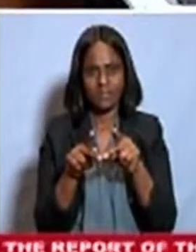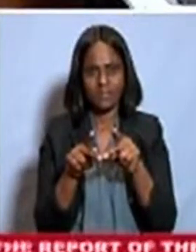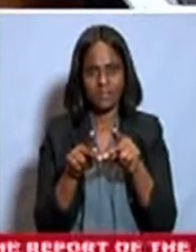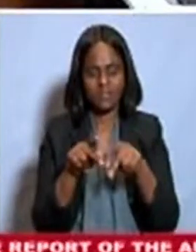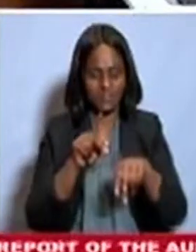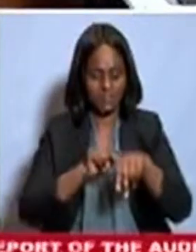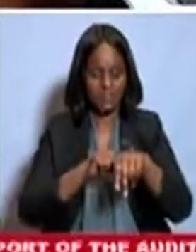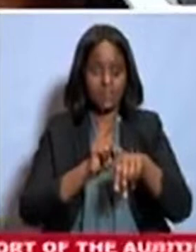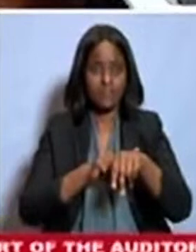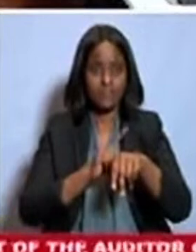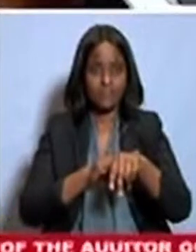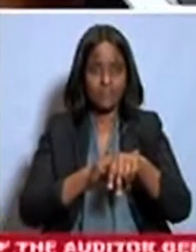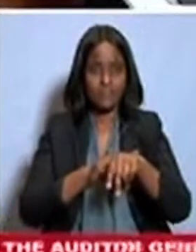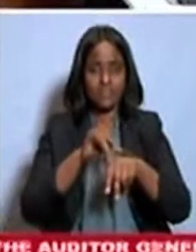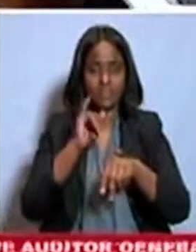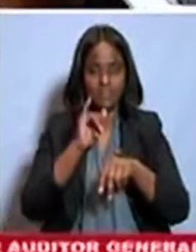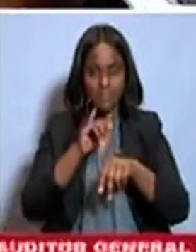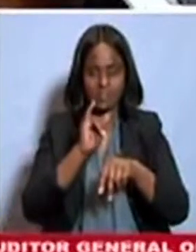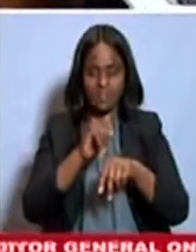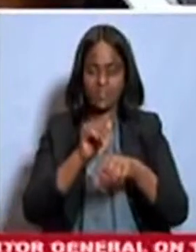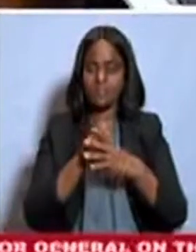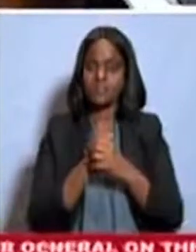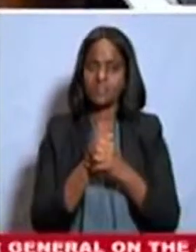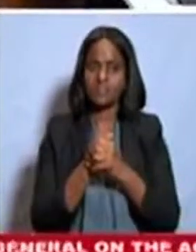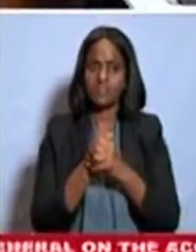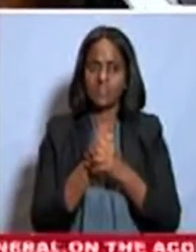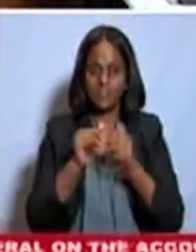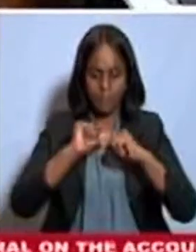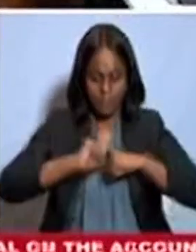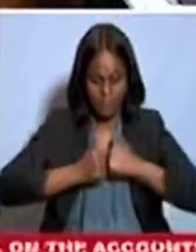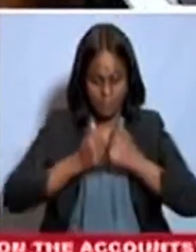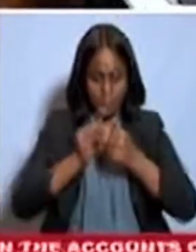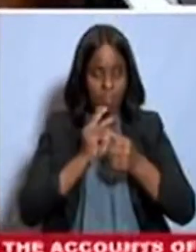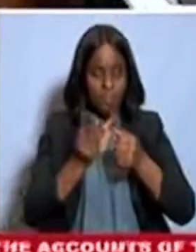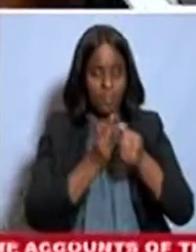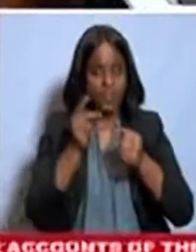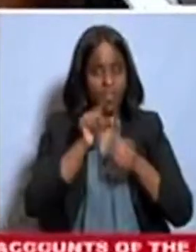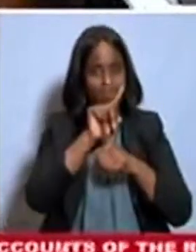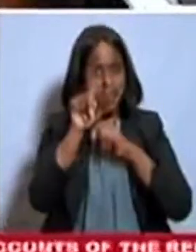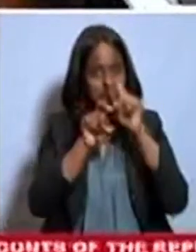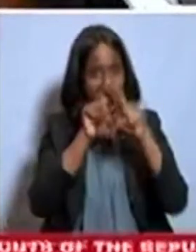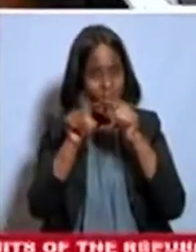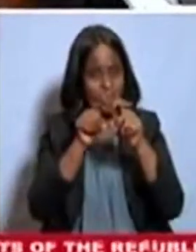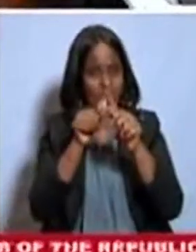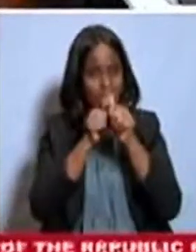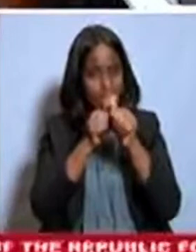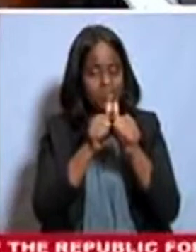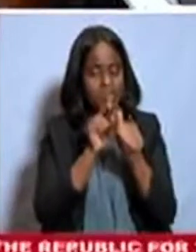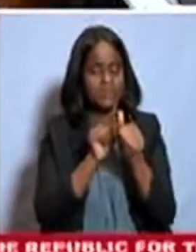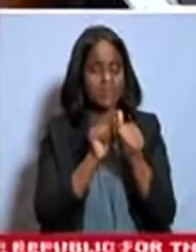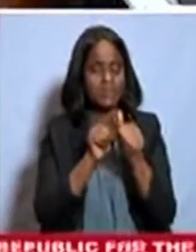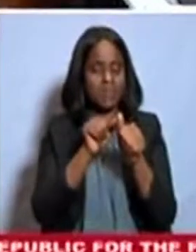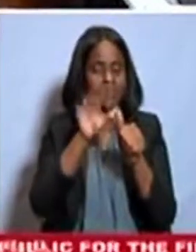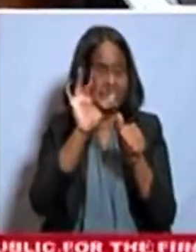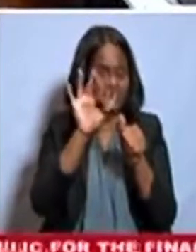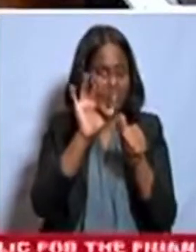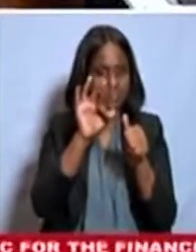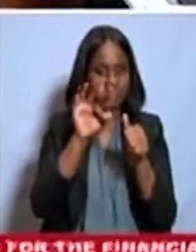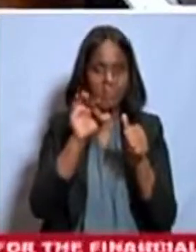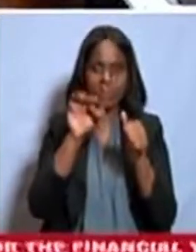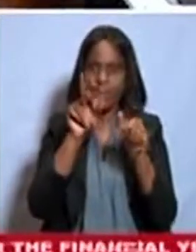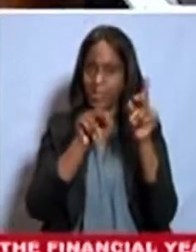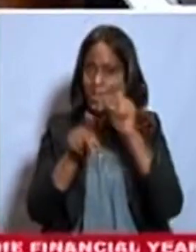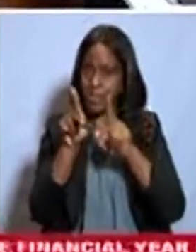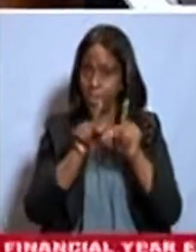At the time that we were queried regarding the 19